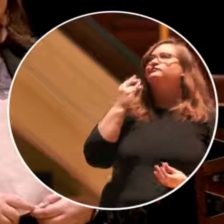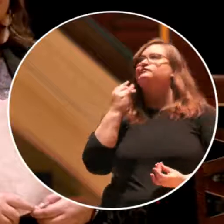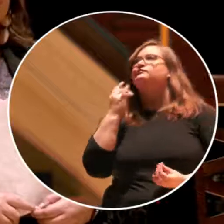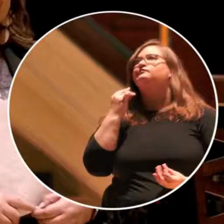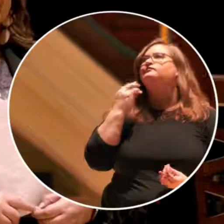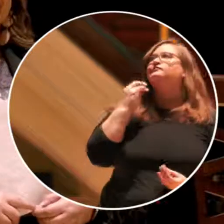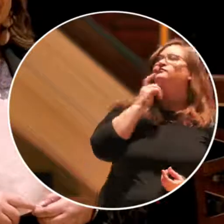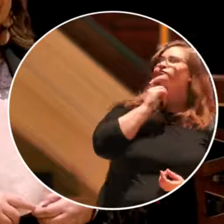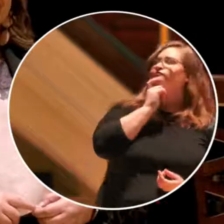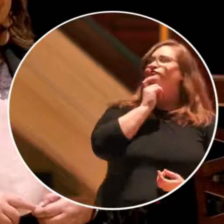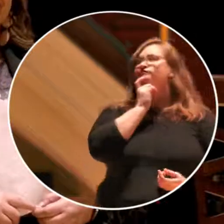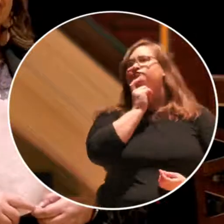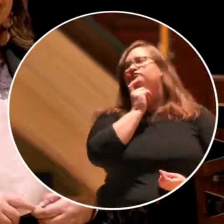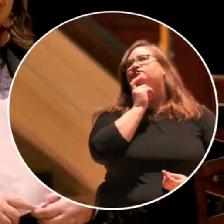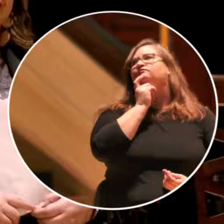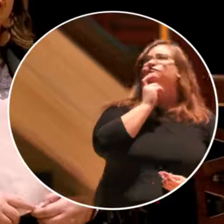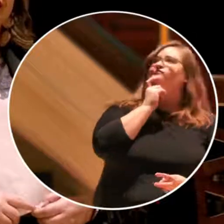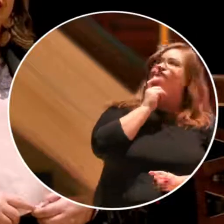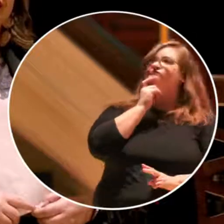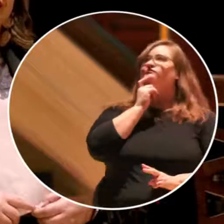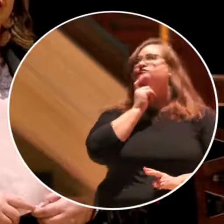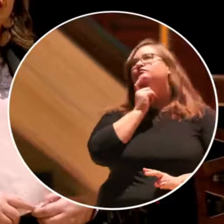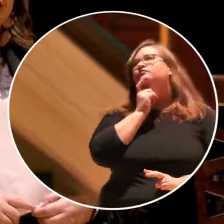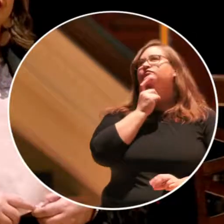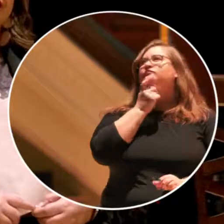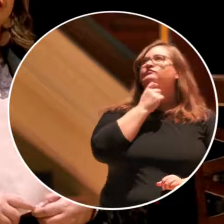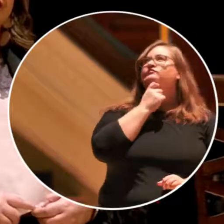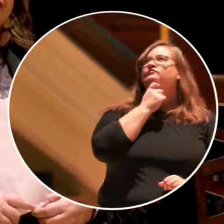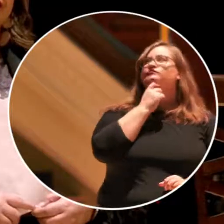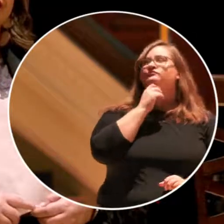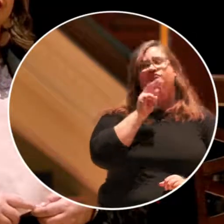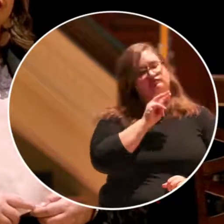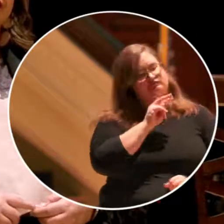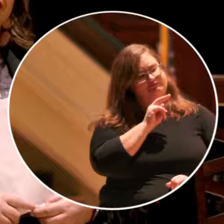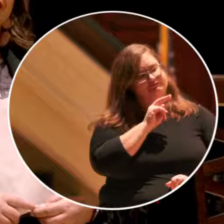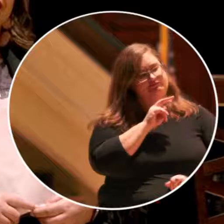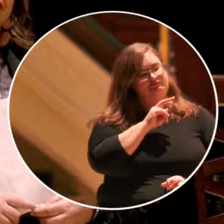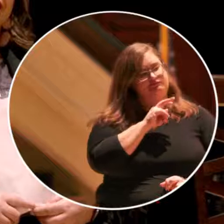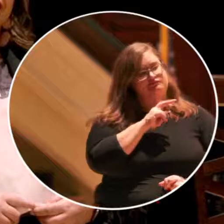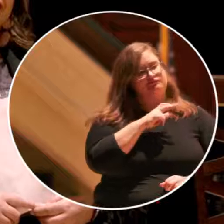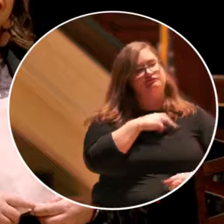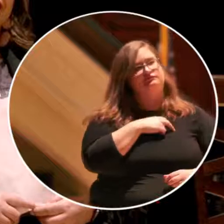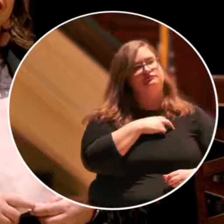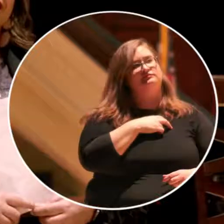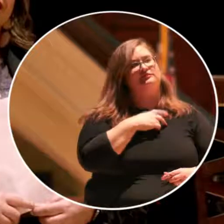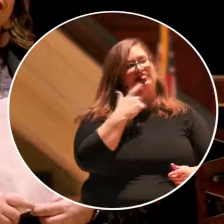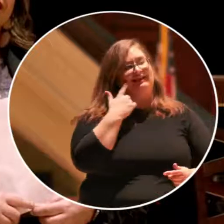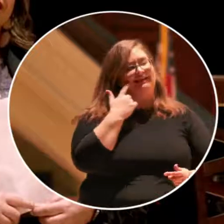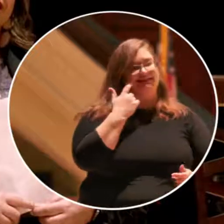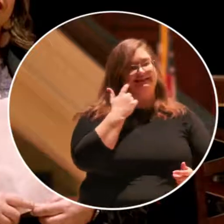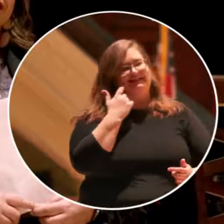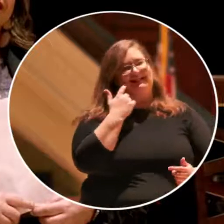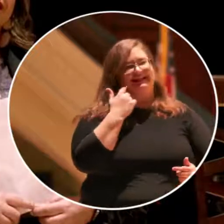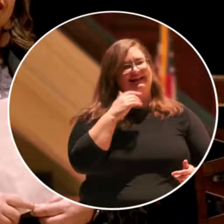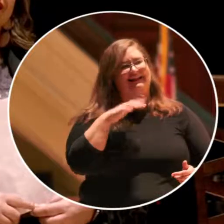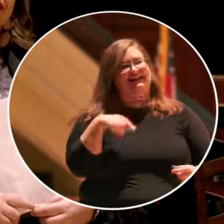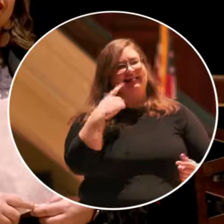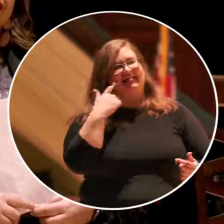minute, looking off in the distance, glancing at me, and started to laugh